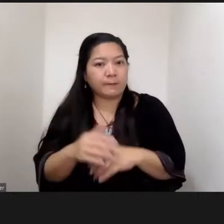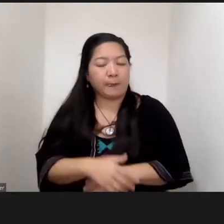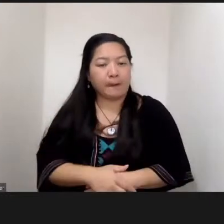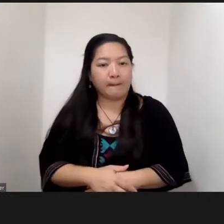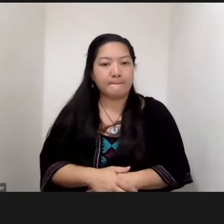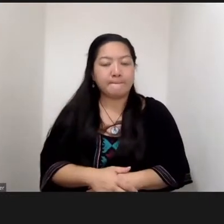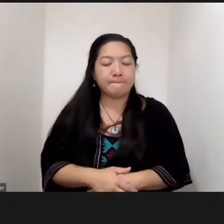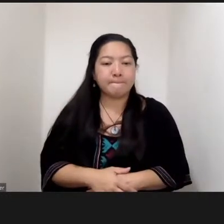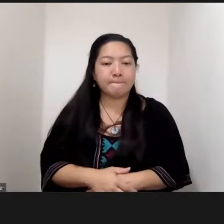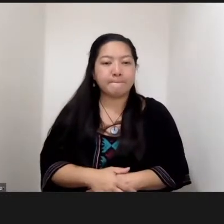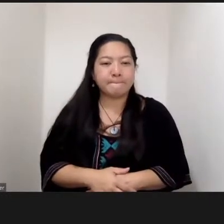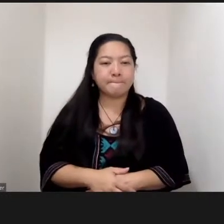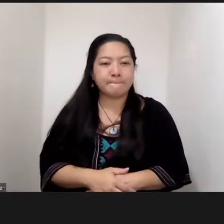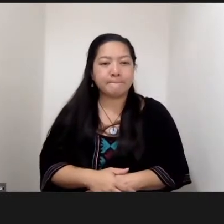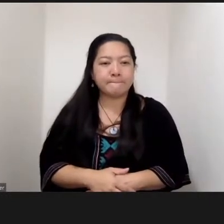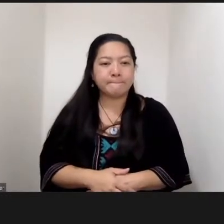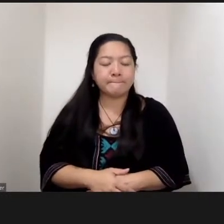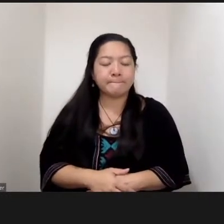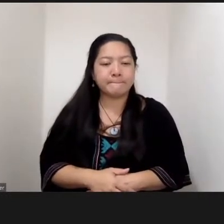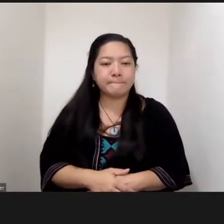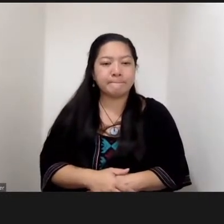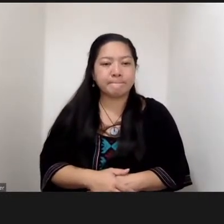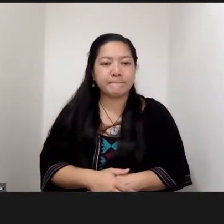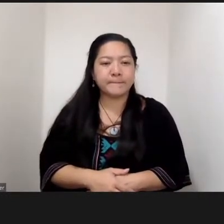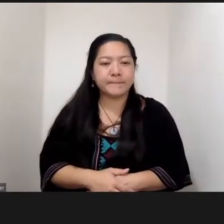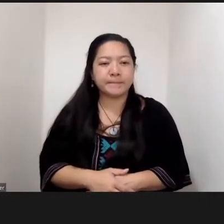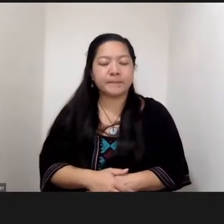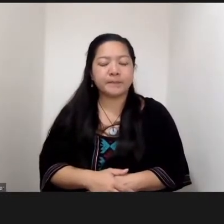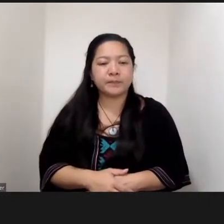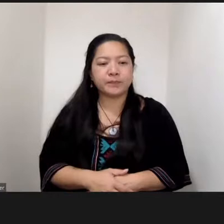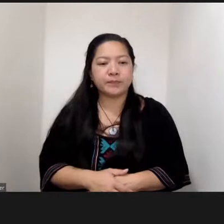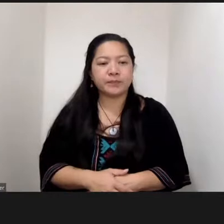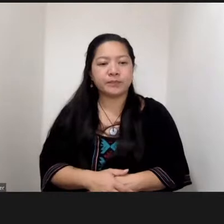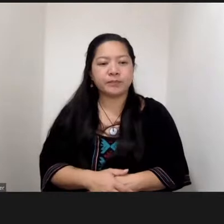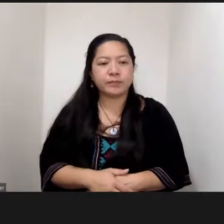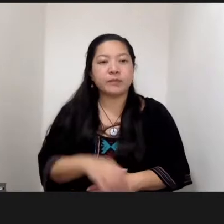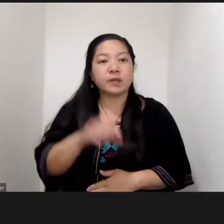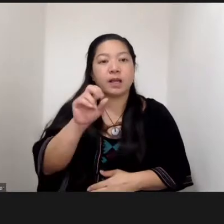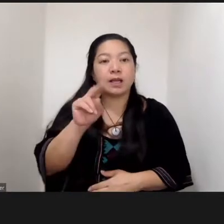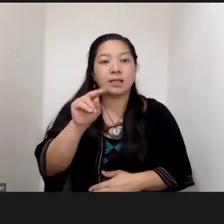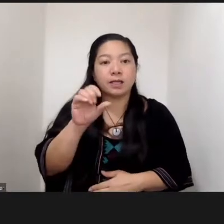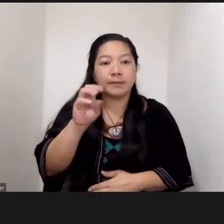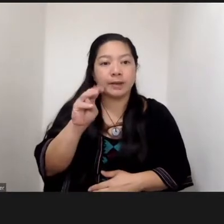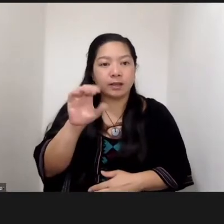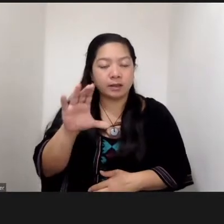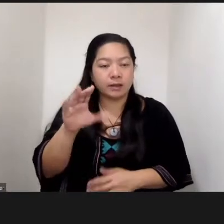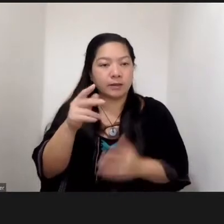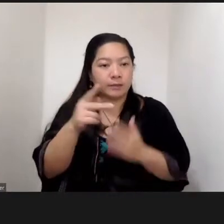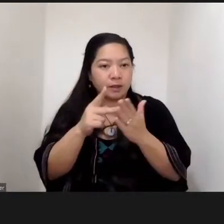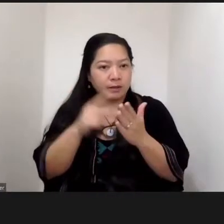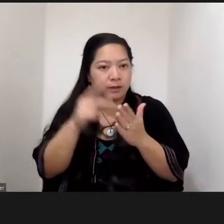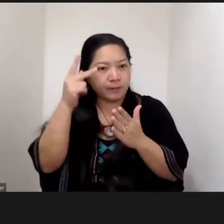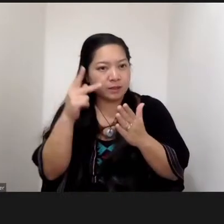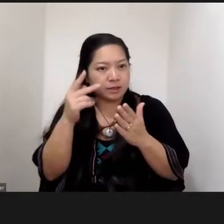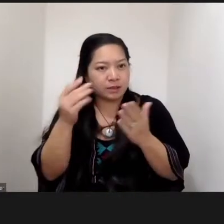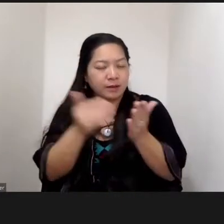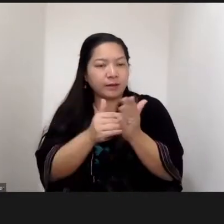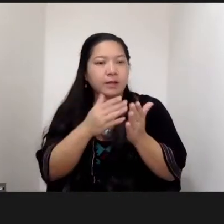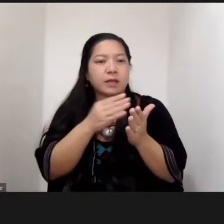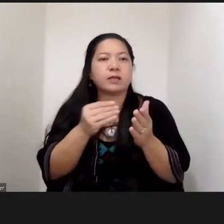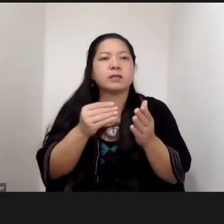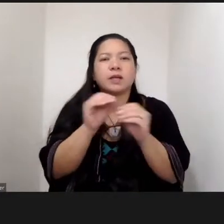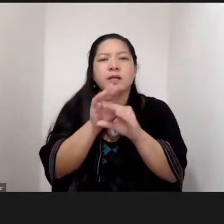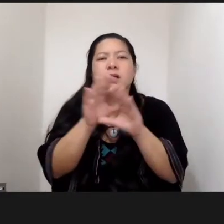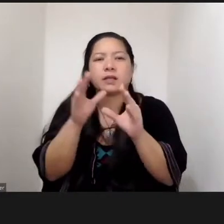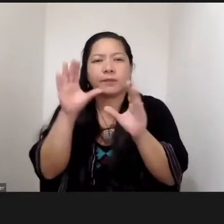So when do you anticipate coming up with this endemic policy? Again, because at least it provides a clear picture